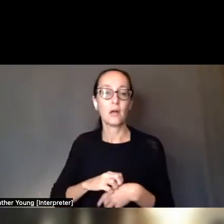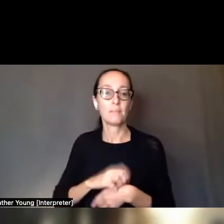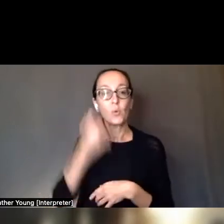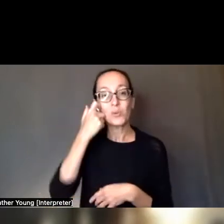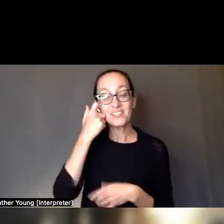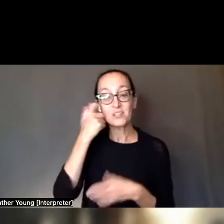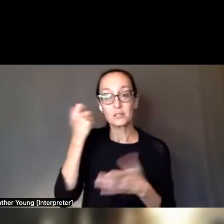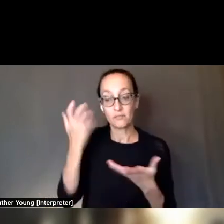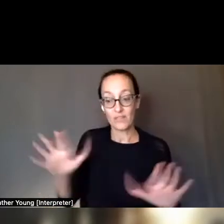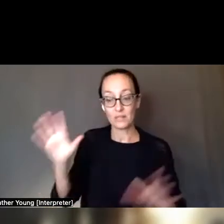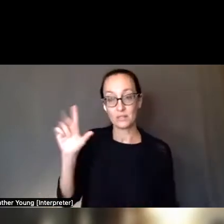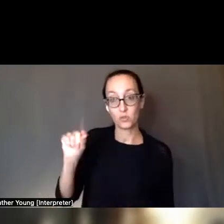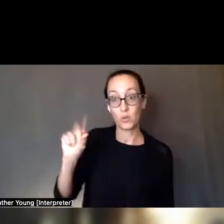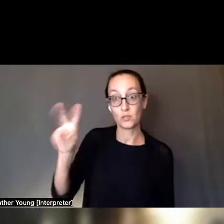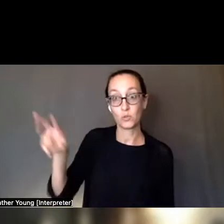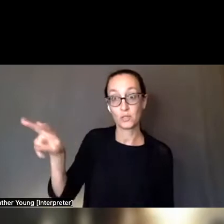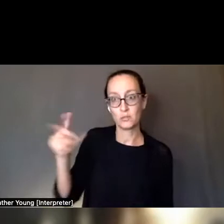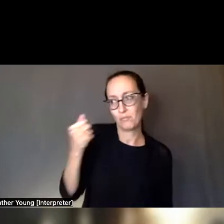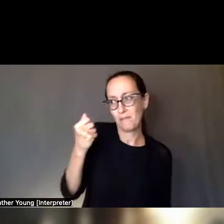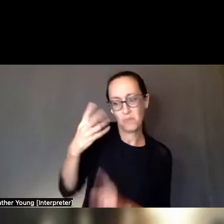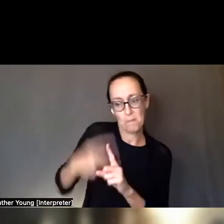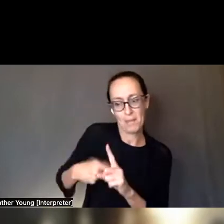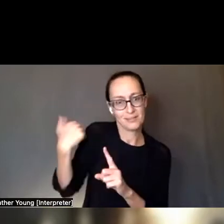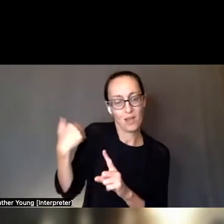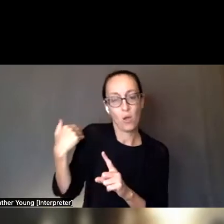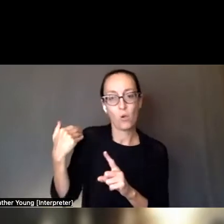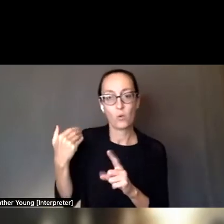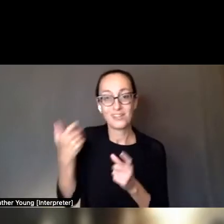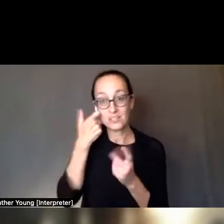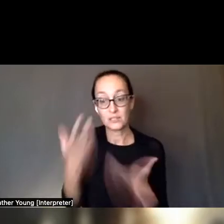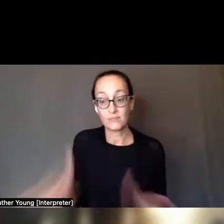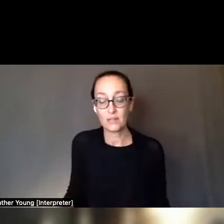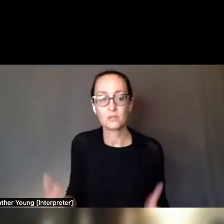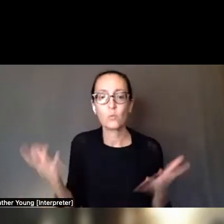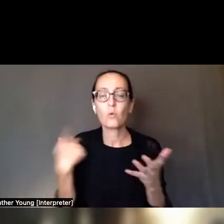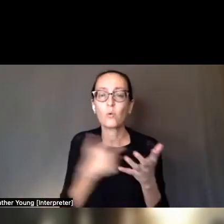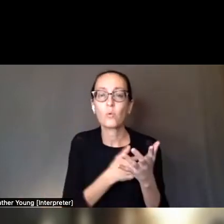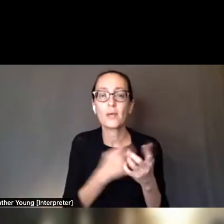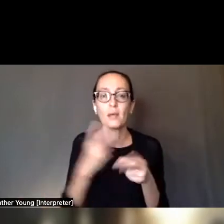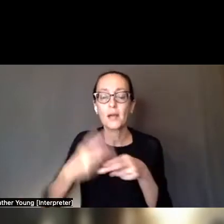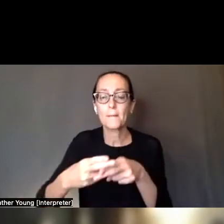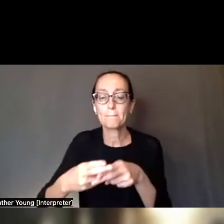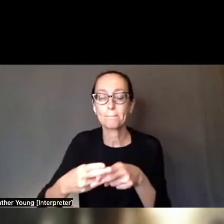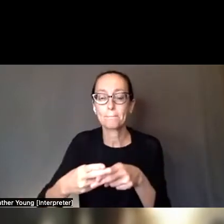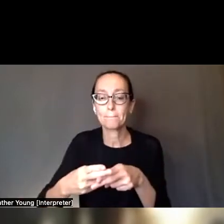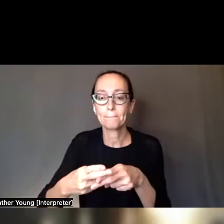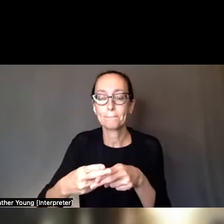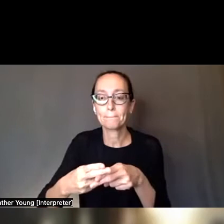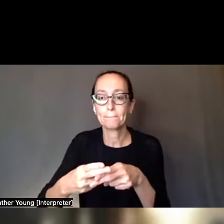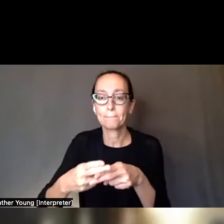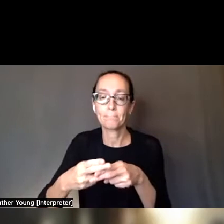in 2022, just a few months ago, what we consider to be